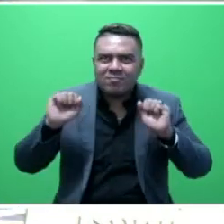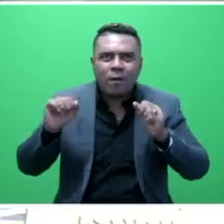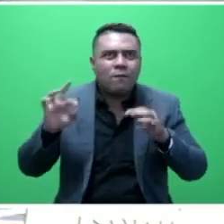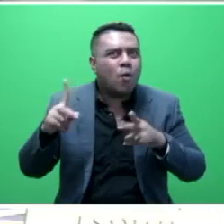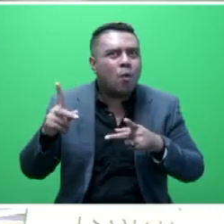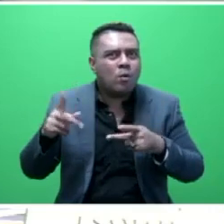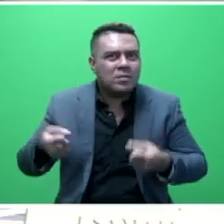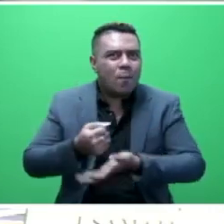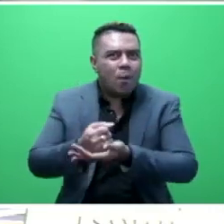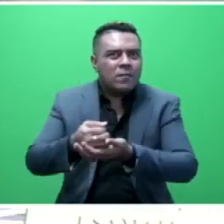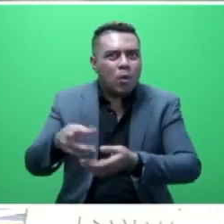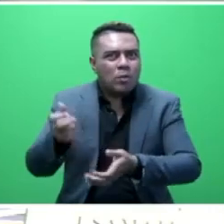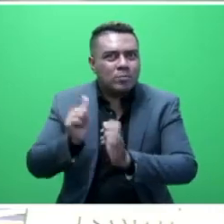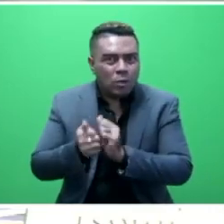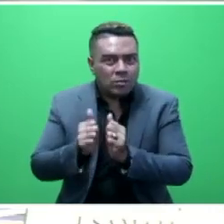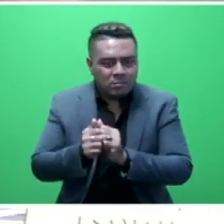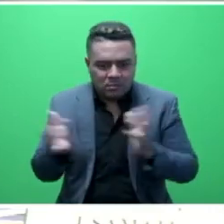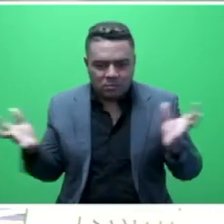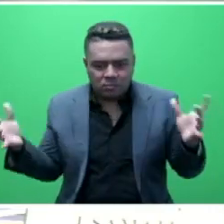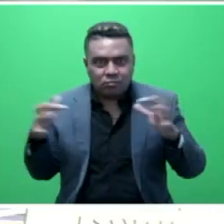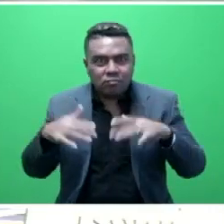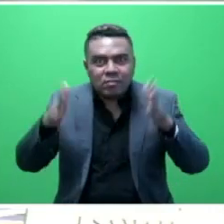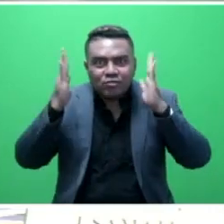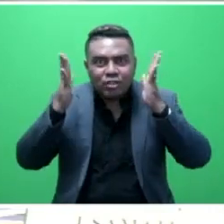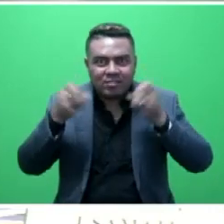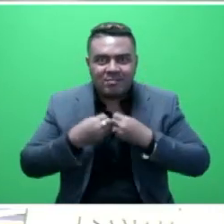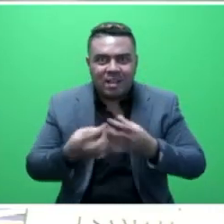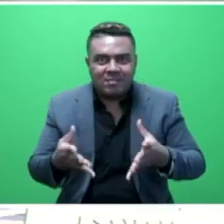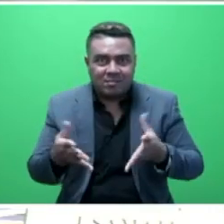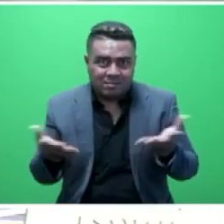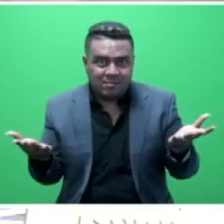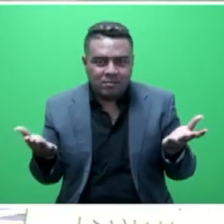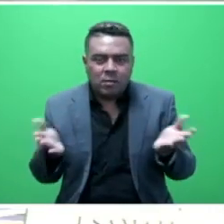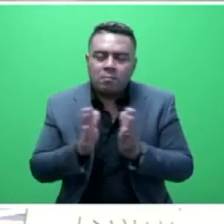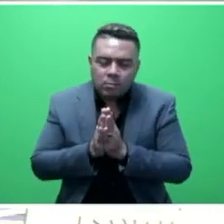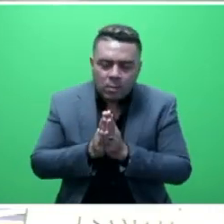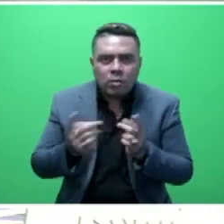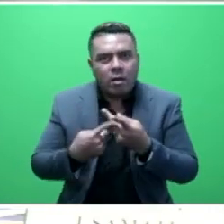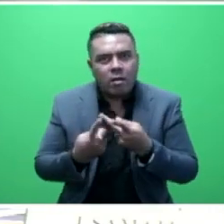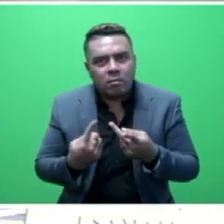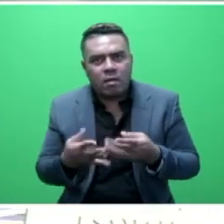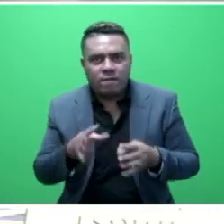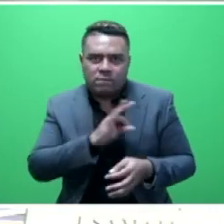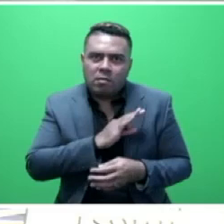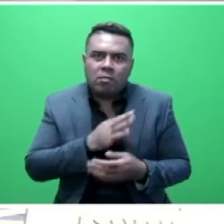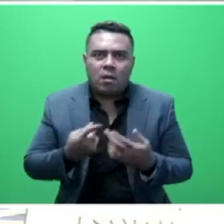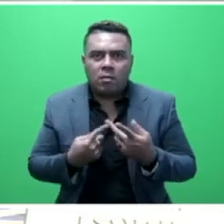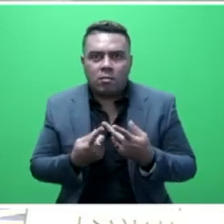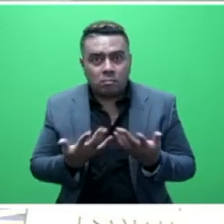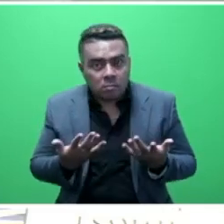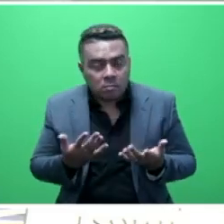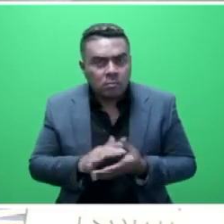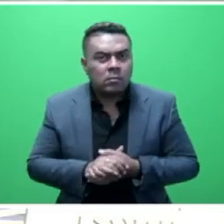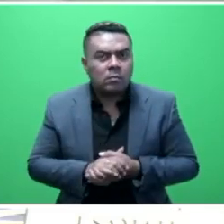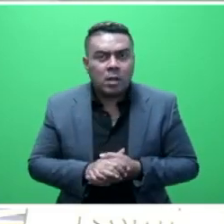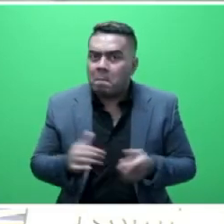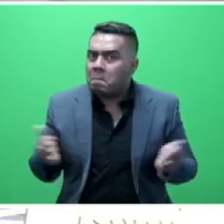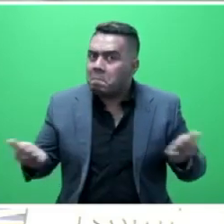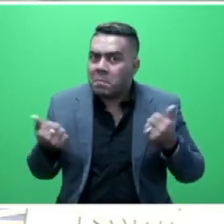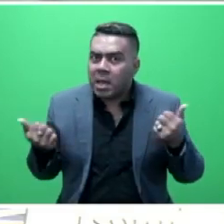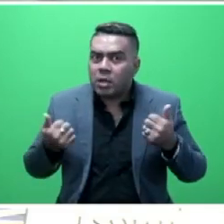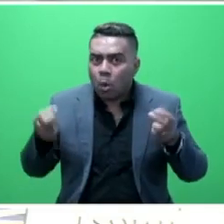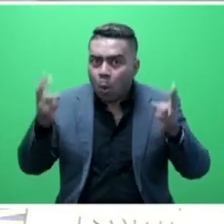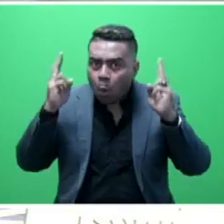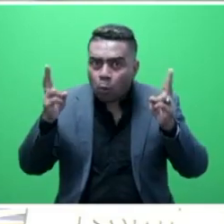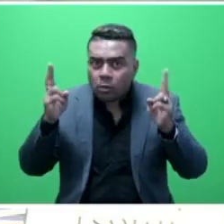talent, and gathering in houses of worship to seek solace in faith and community. Many hotels have begun